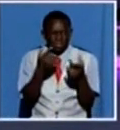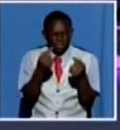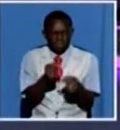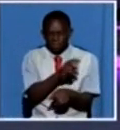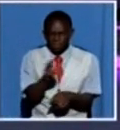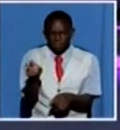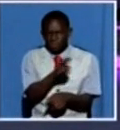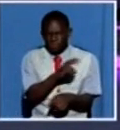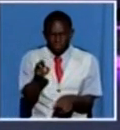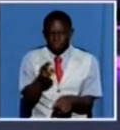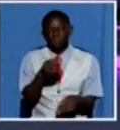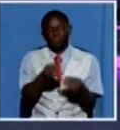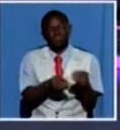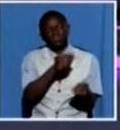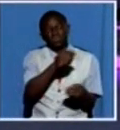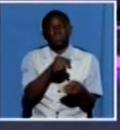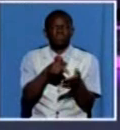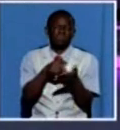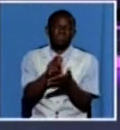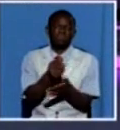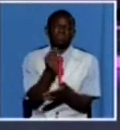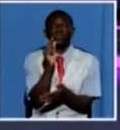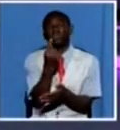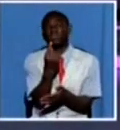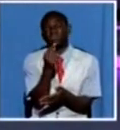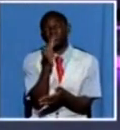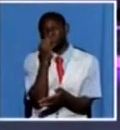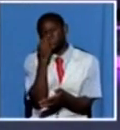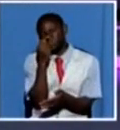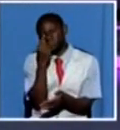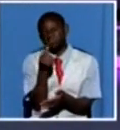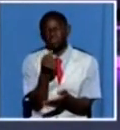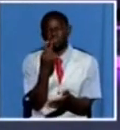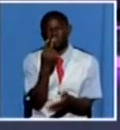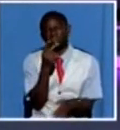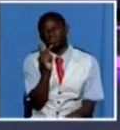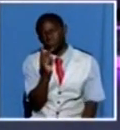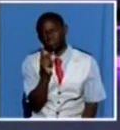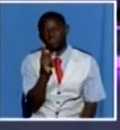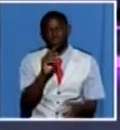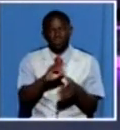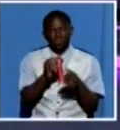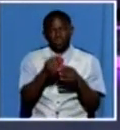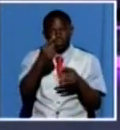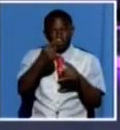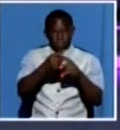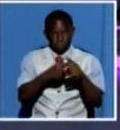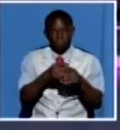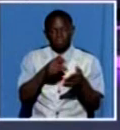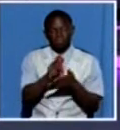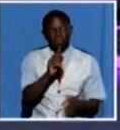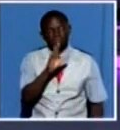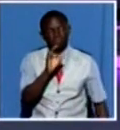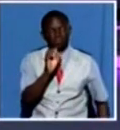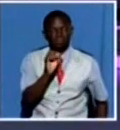They can only be able to pay 2 kwacha per day or 50 kwacha per month. And then some of our people who use our